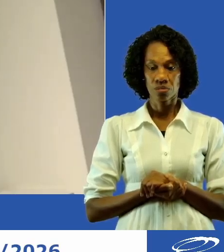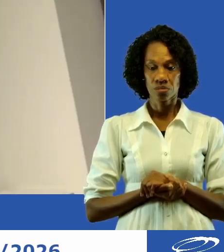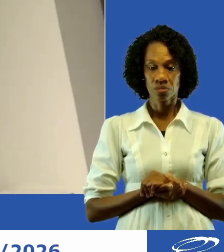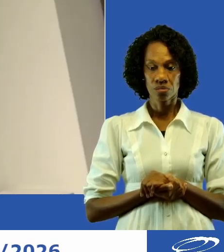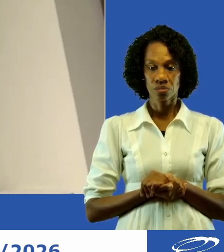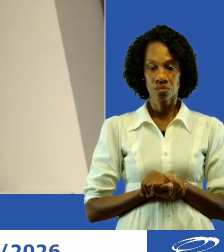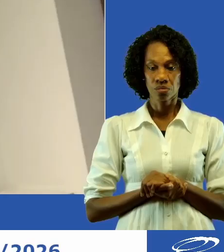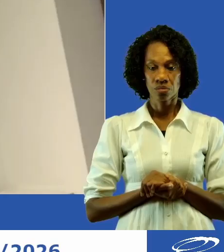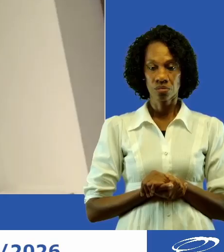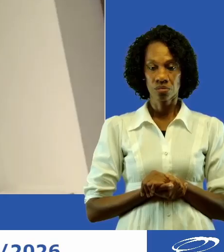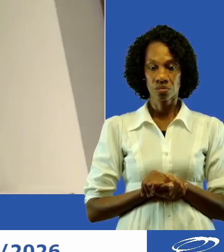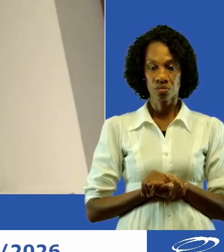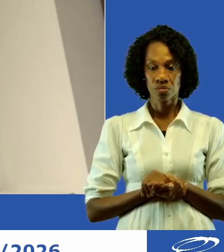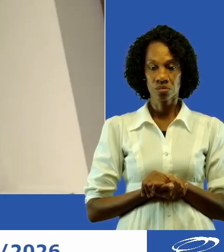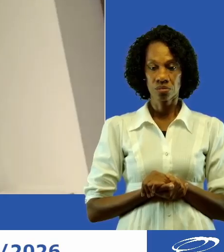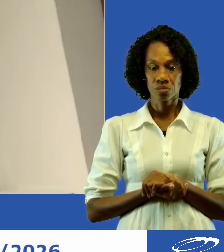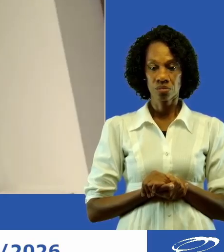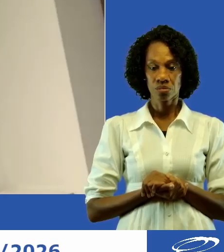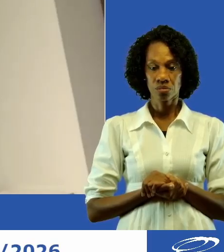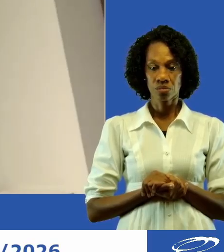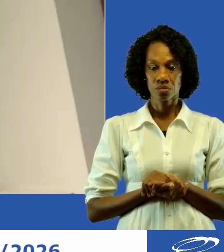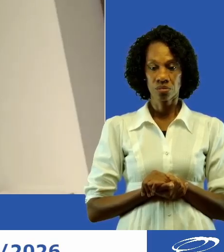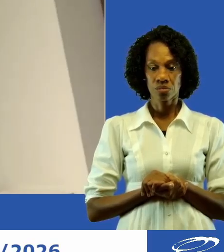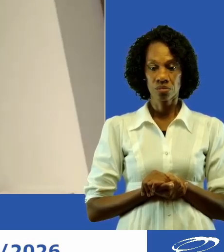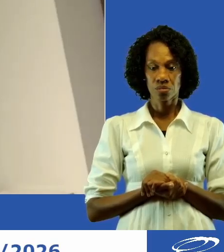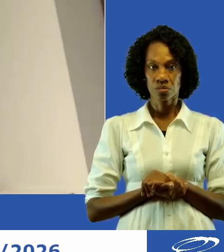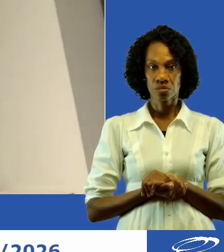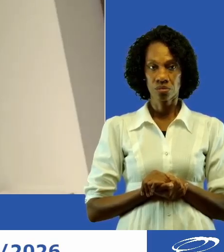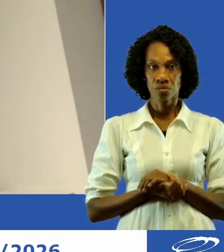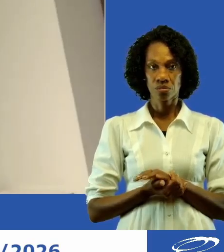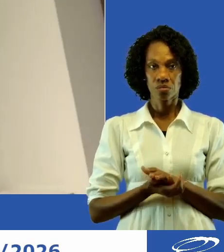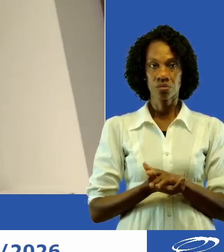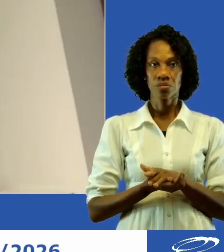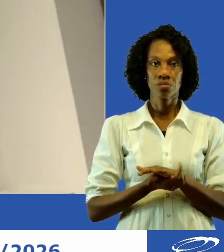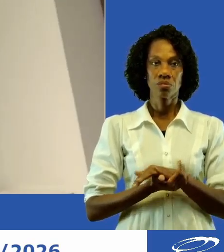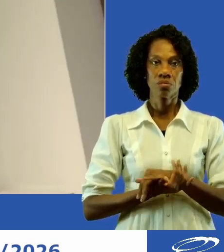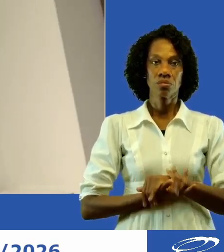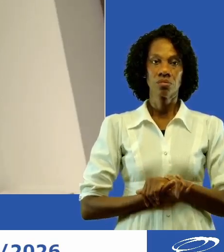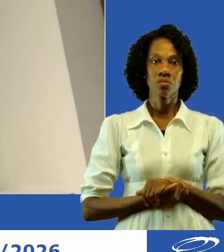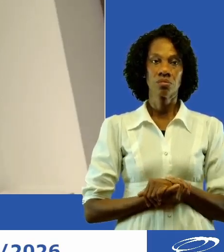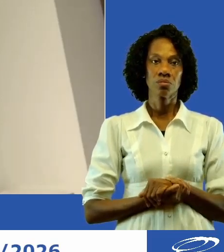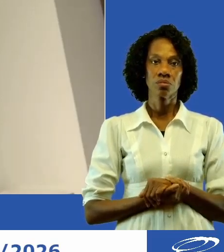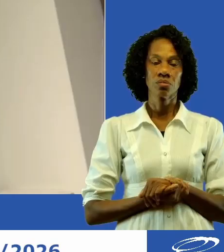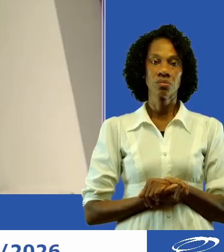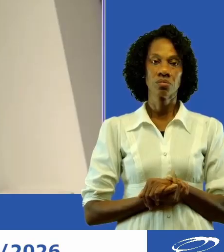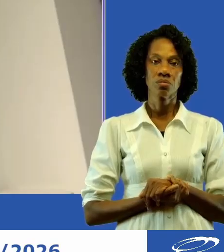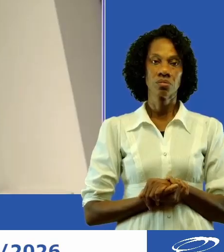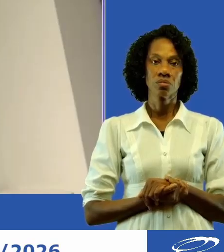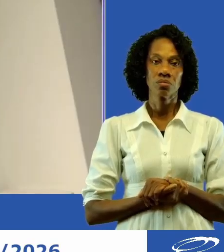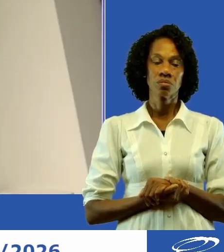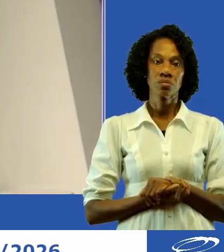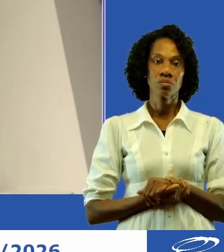audience? Sure, I will try to use the pause after you talk to translate to Portuguese, okay? Go